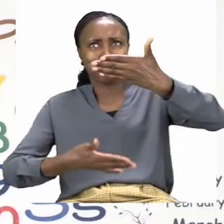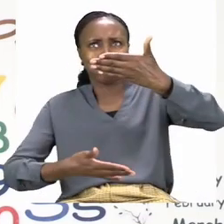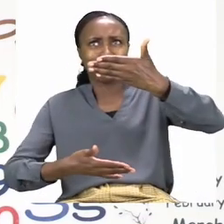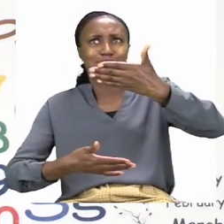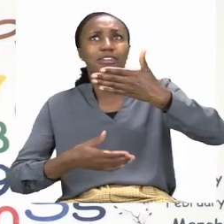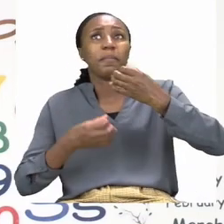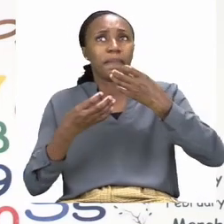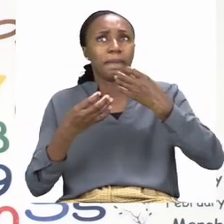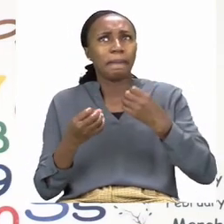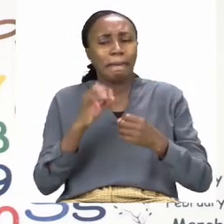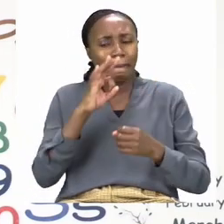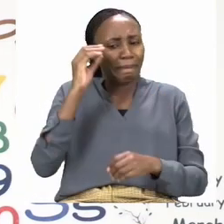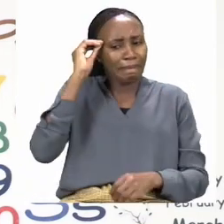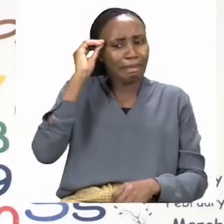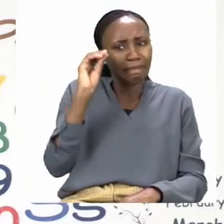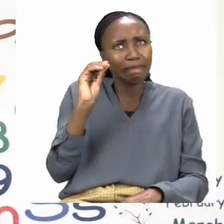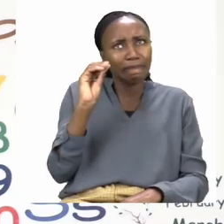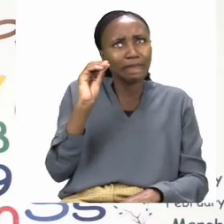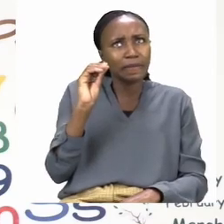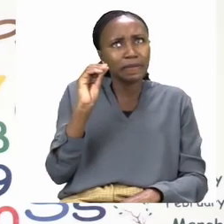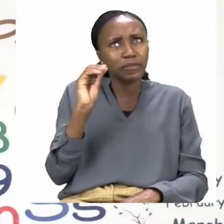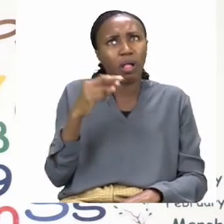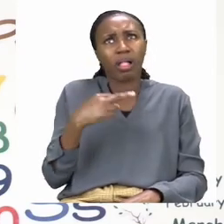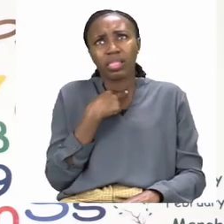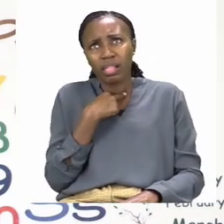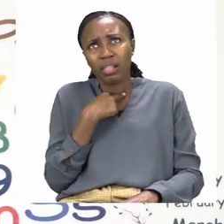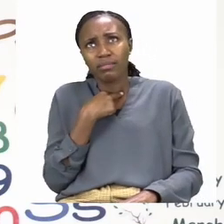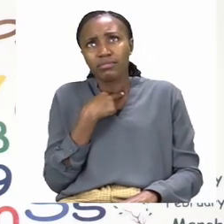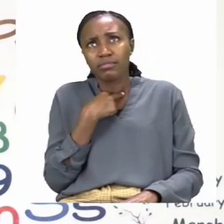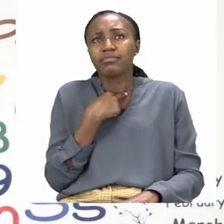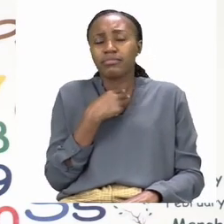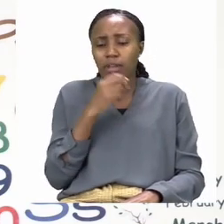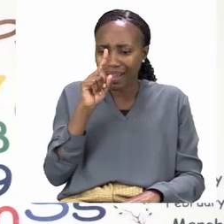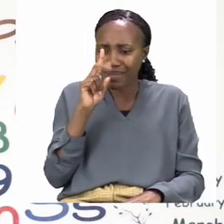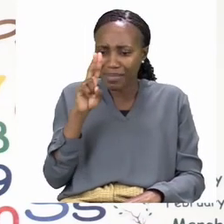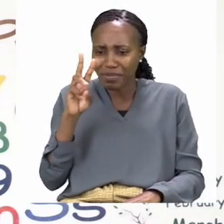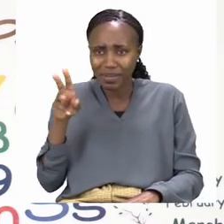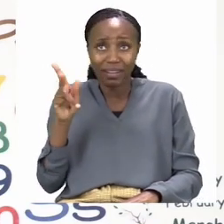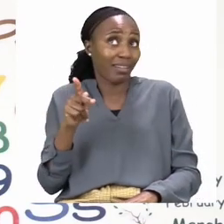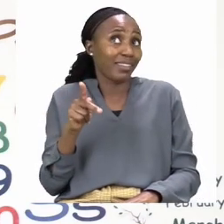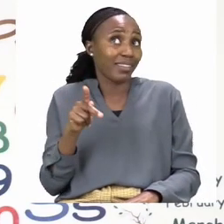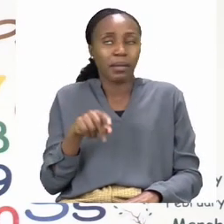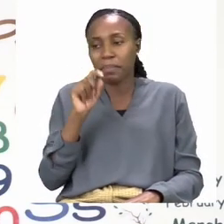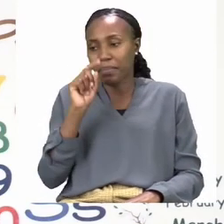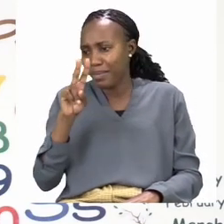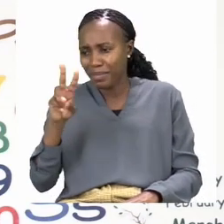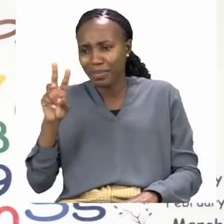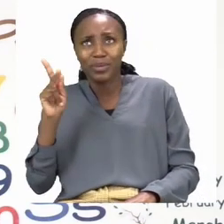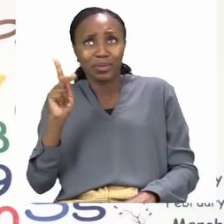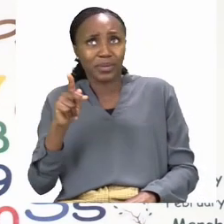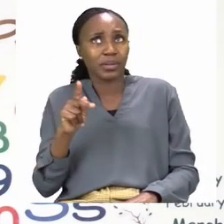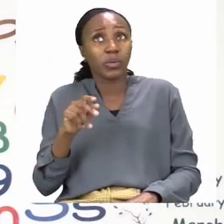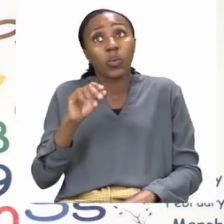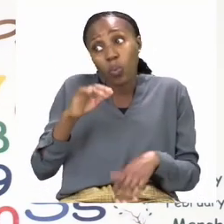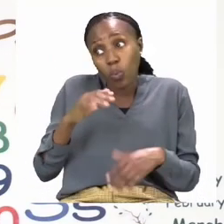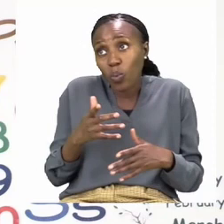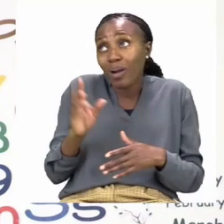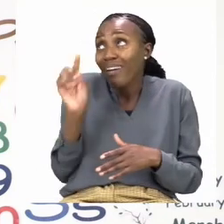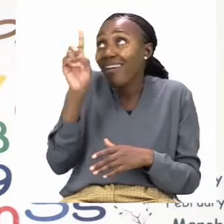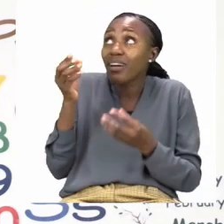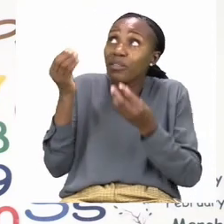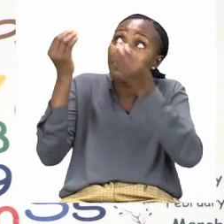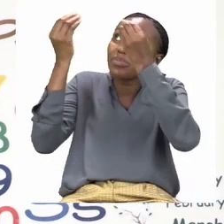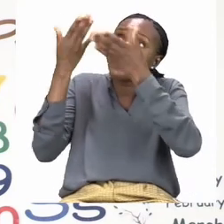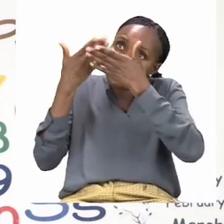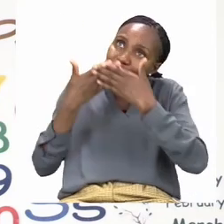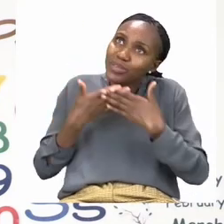remember, if you are not sure, you can always go ahead and count again, or you can ask a grown-up for help.